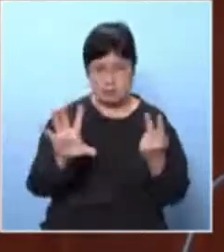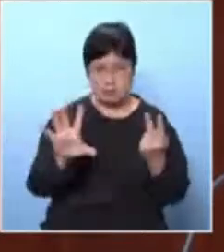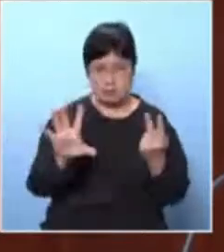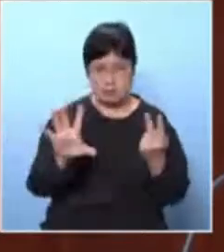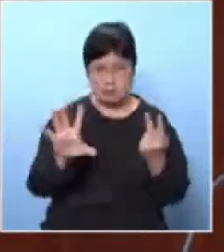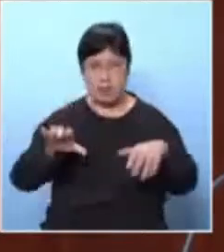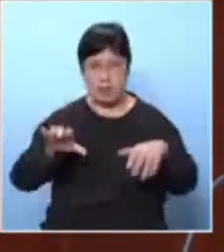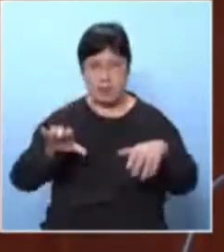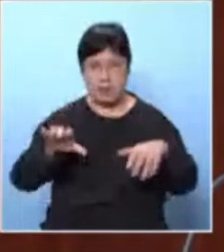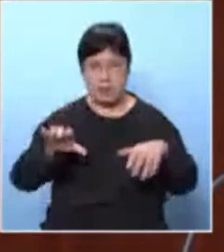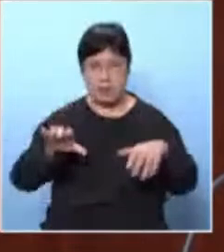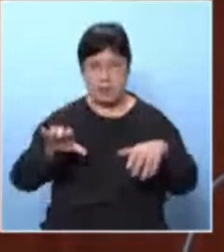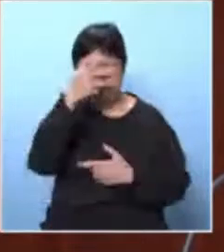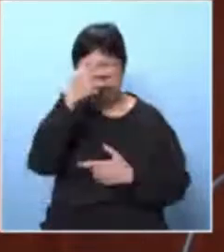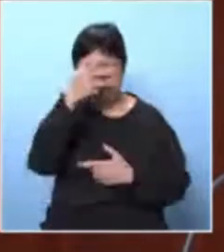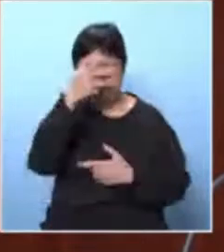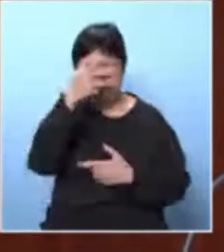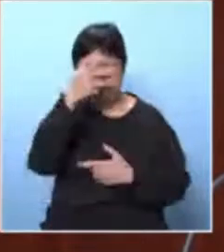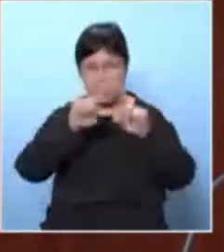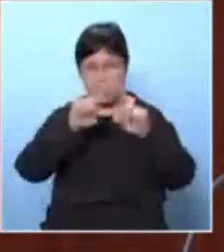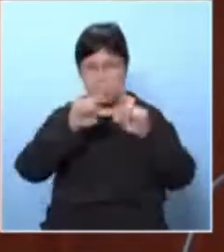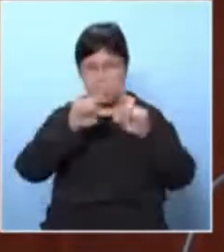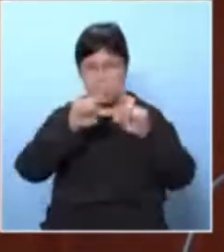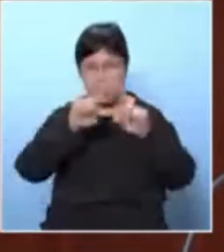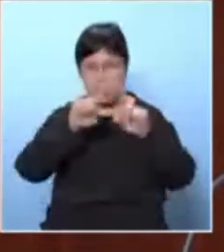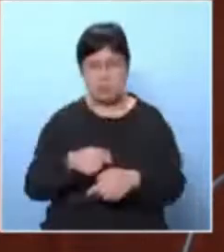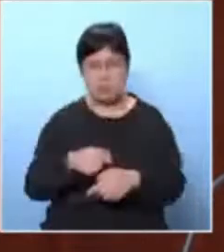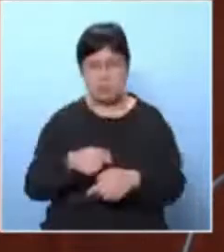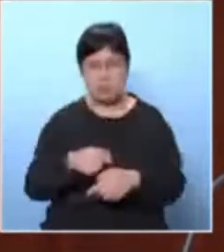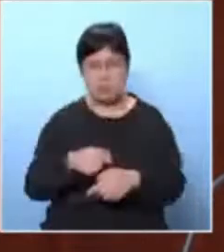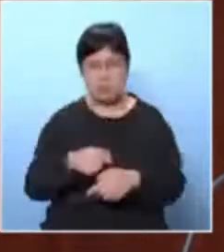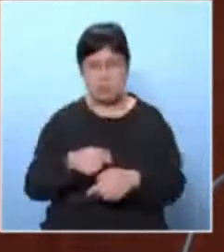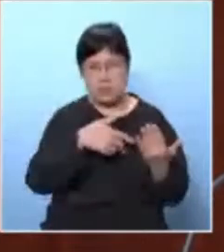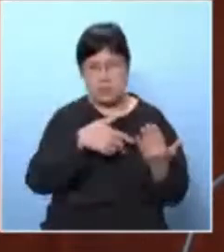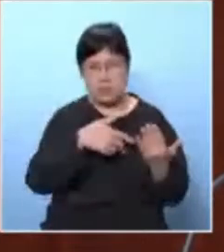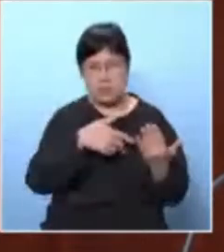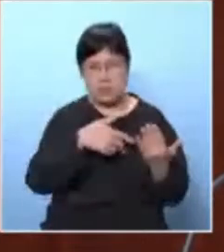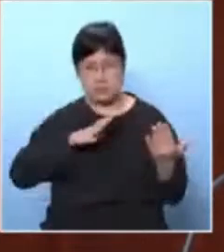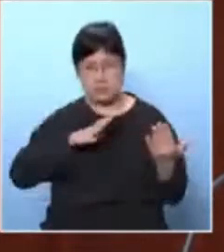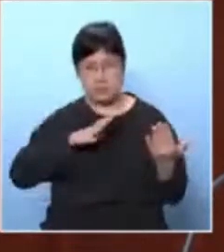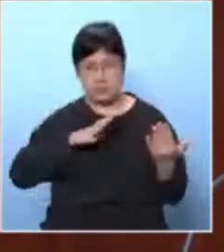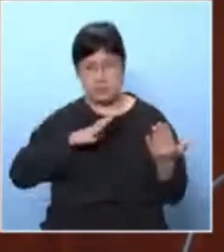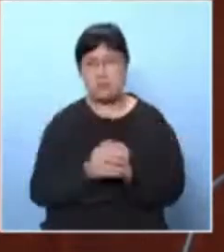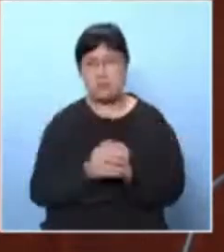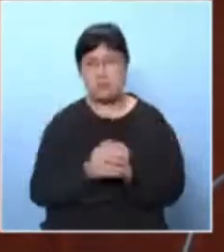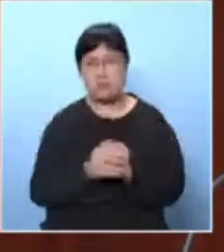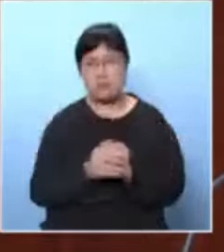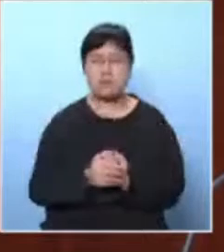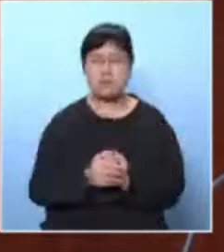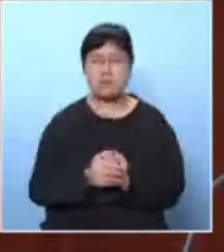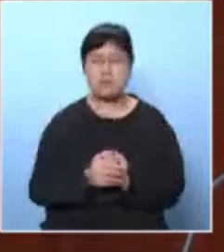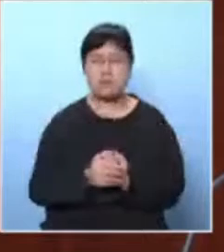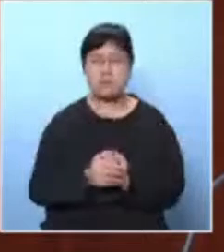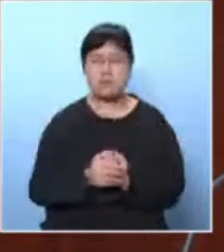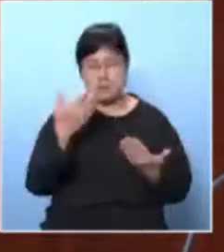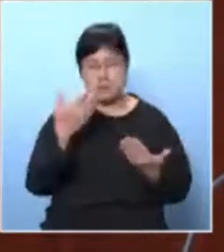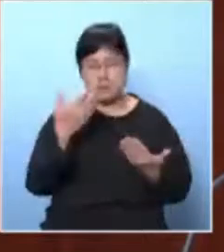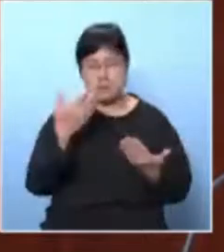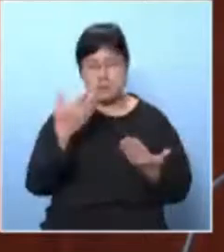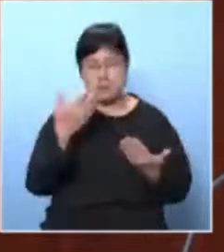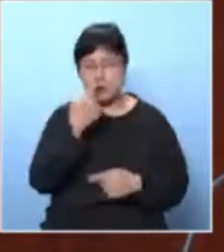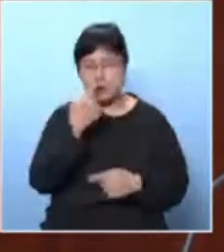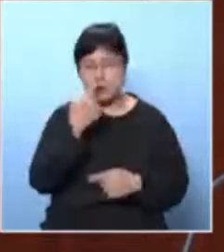developments. Hong Kong's current demographic structure and population trend remain largely in sync with the